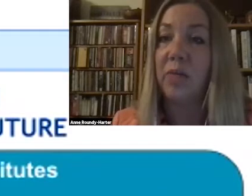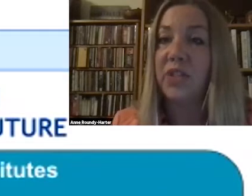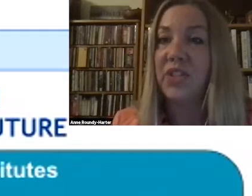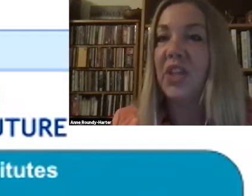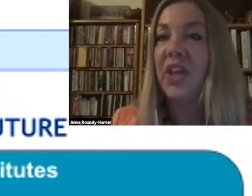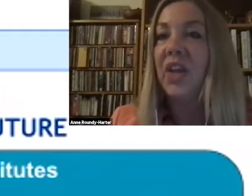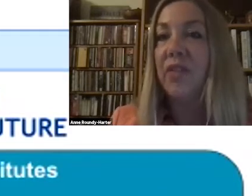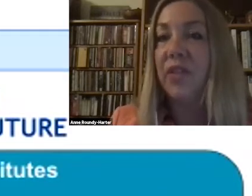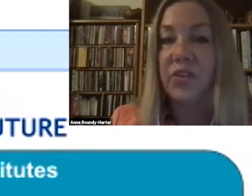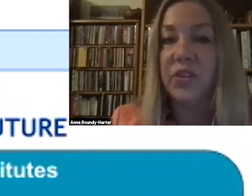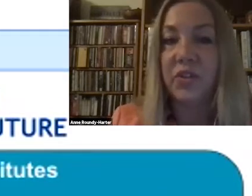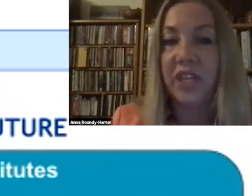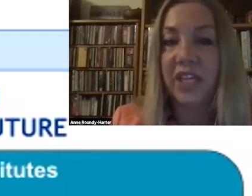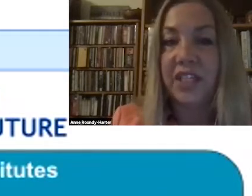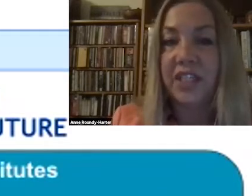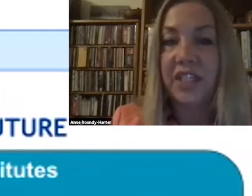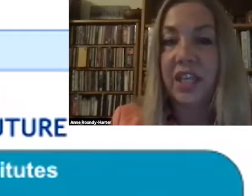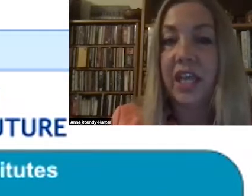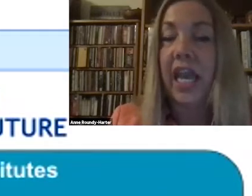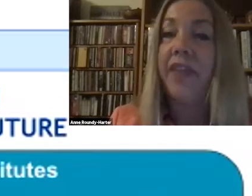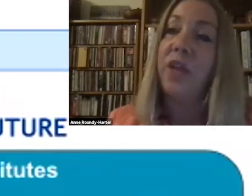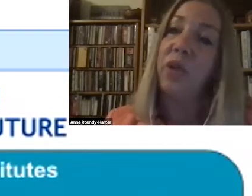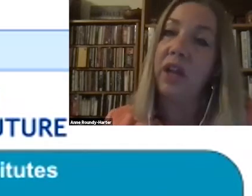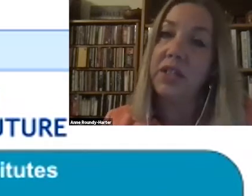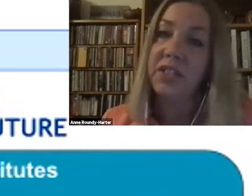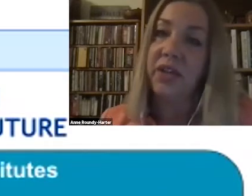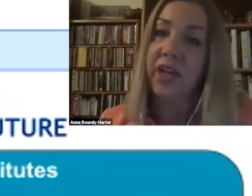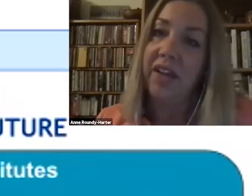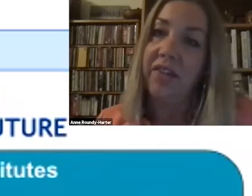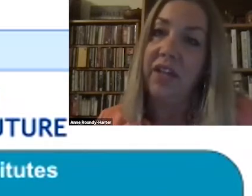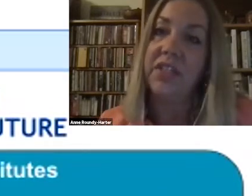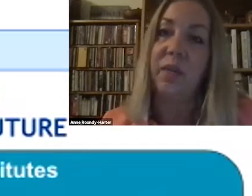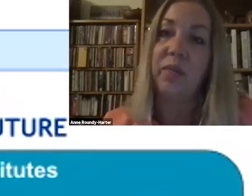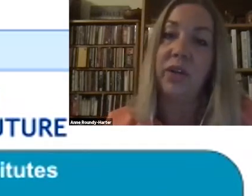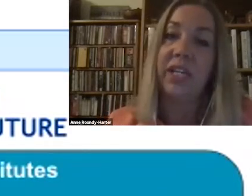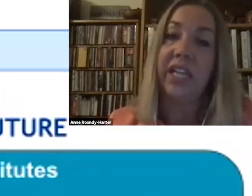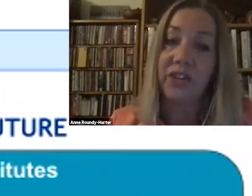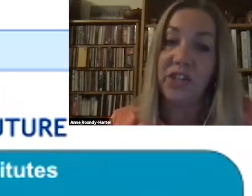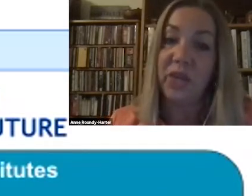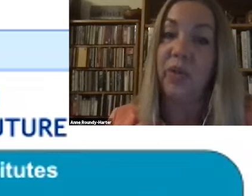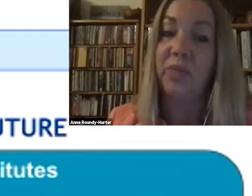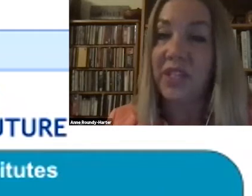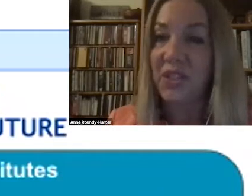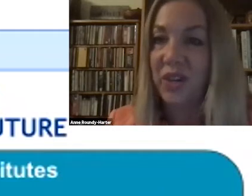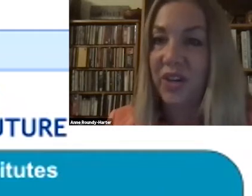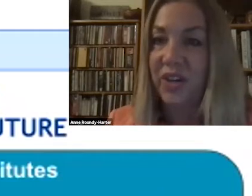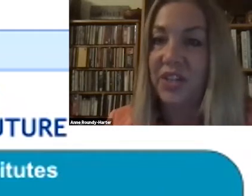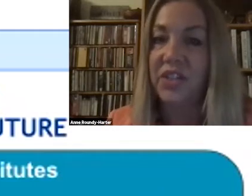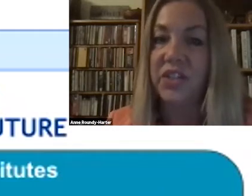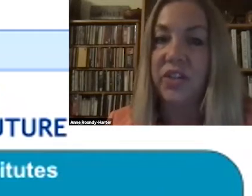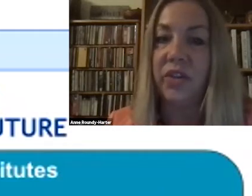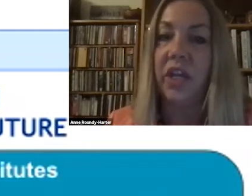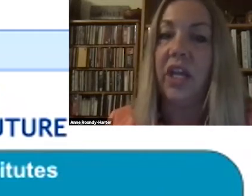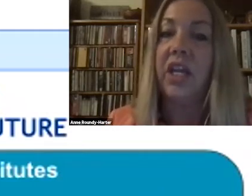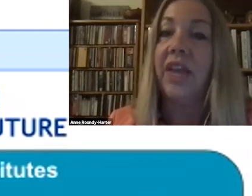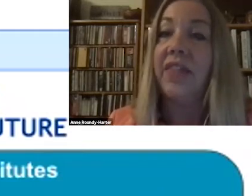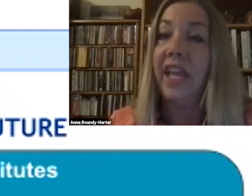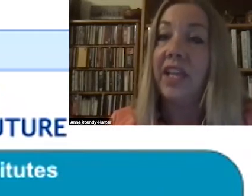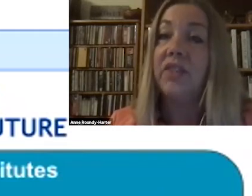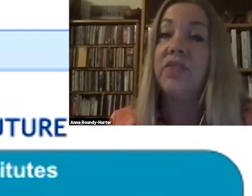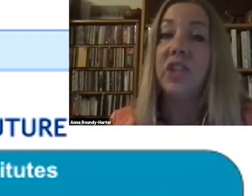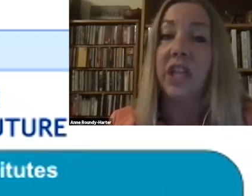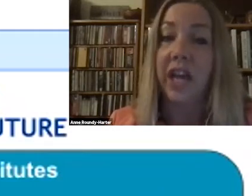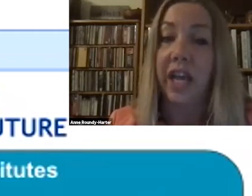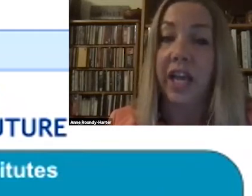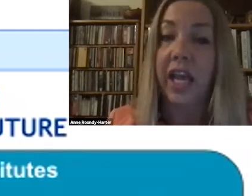virtual options for those who need it. And then we'll also have a Summer Leadership or Administrator Institute at the